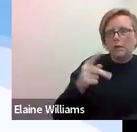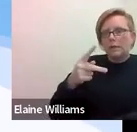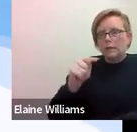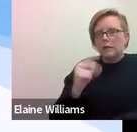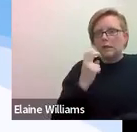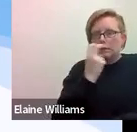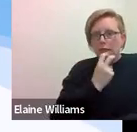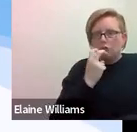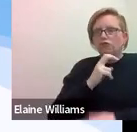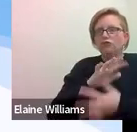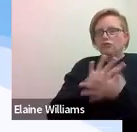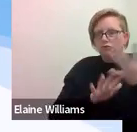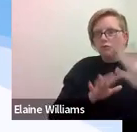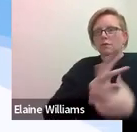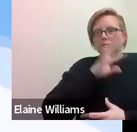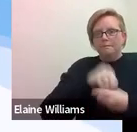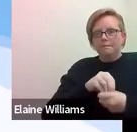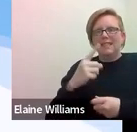kindergarten.